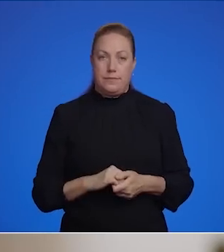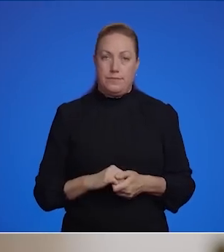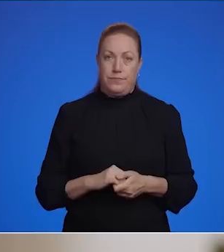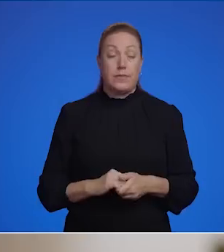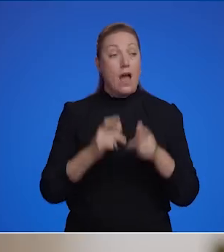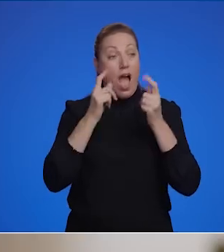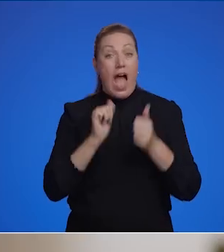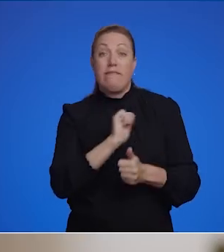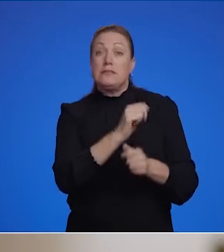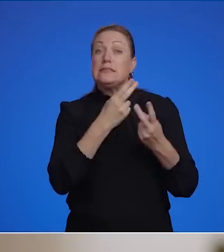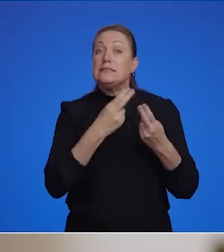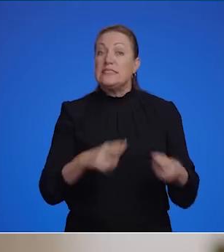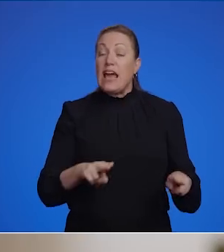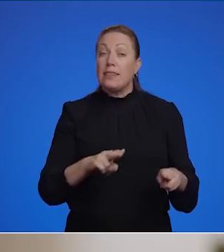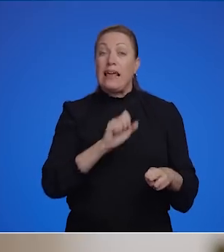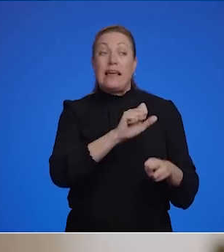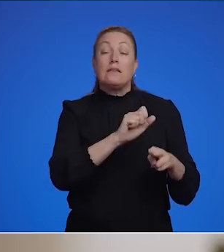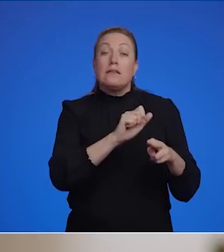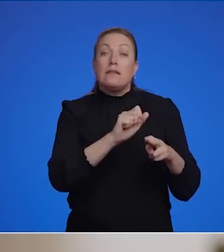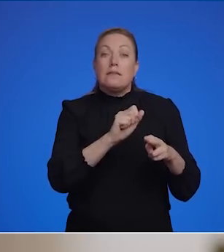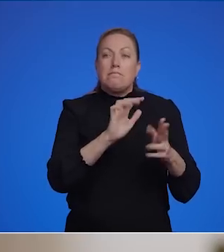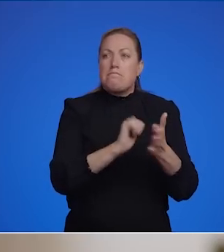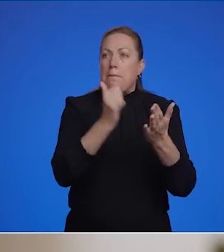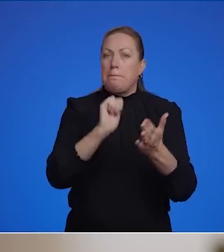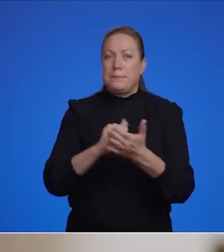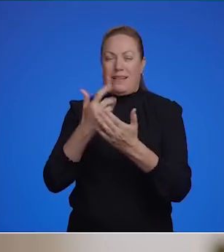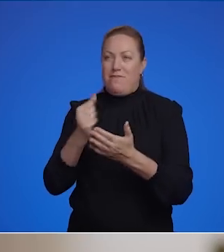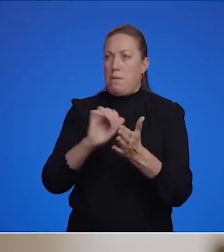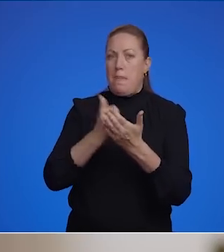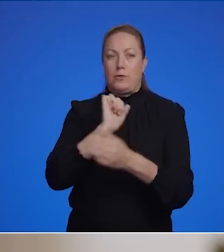After his death, a letter Höss wrote was published in Poland's newspapers.